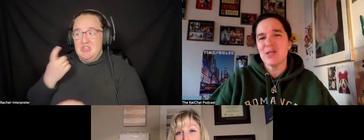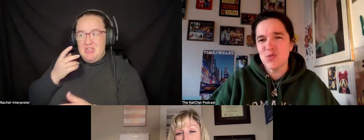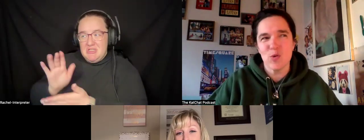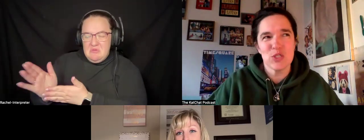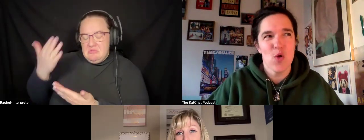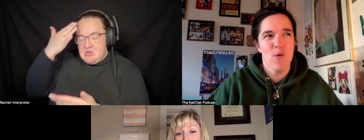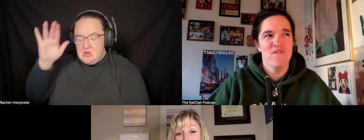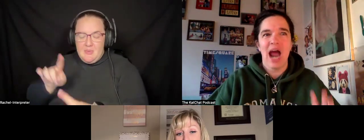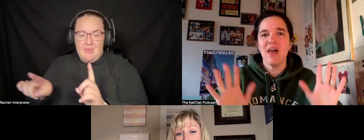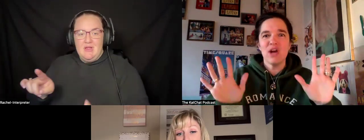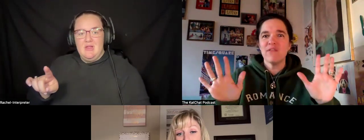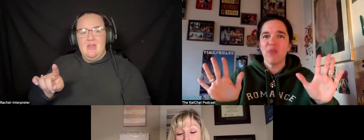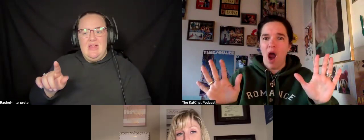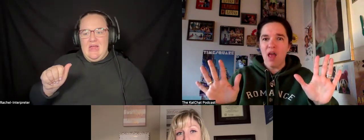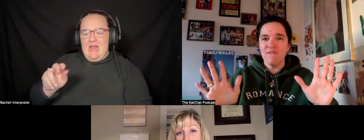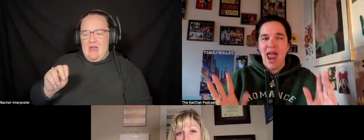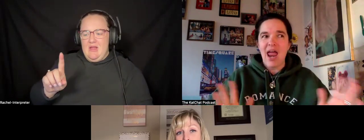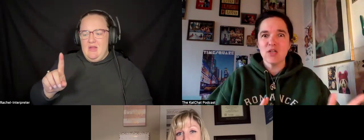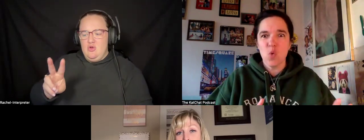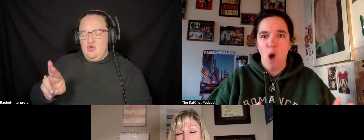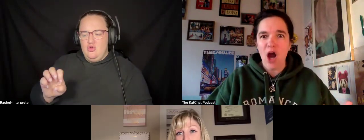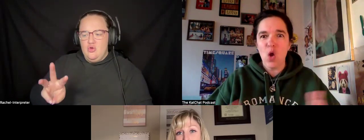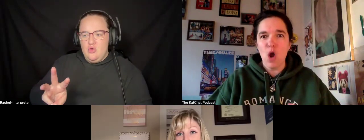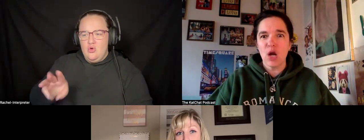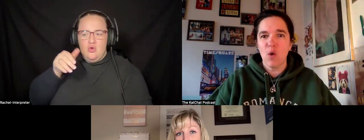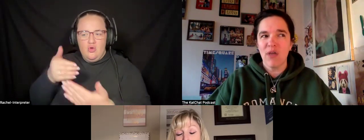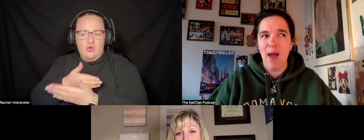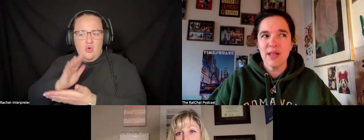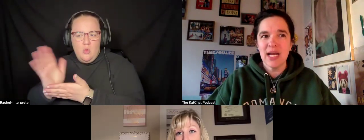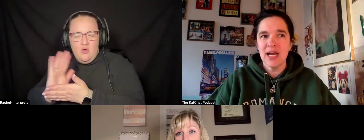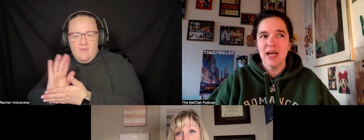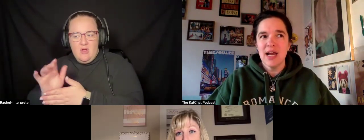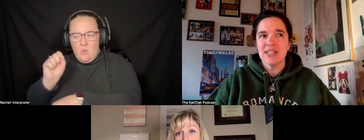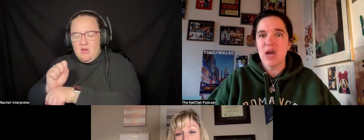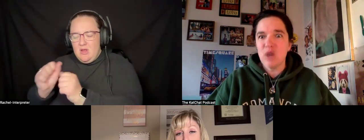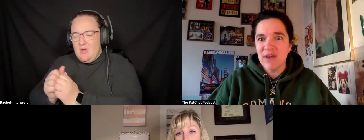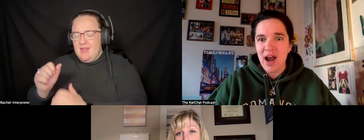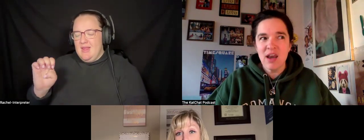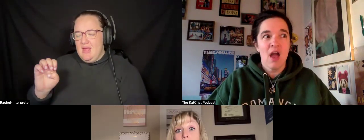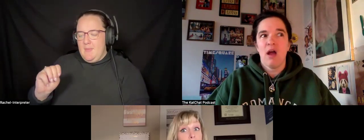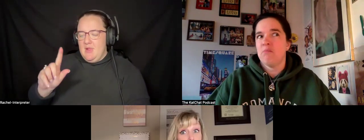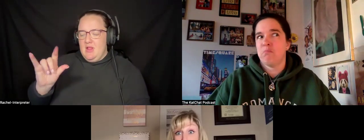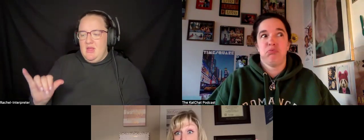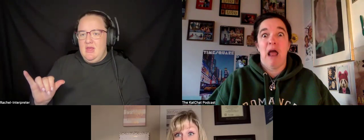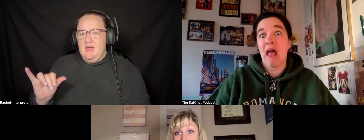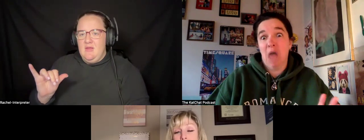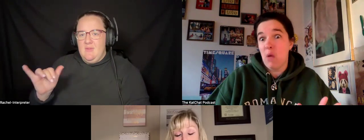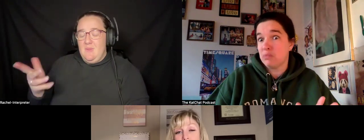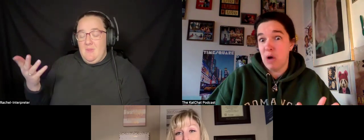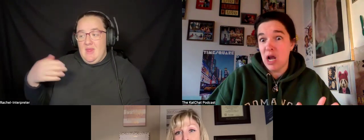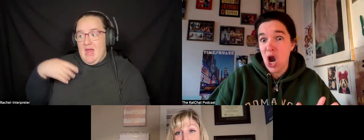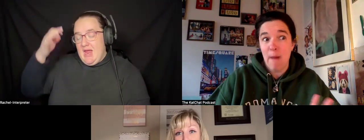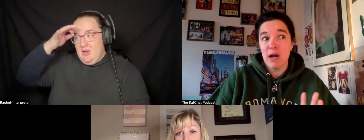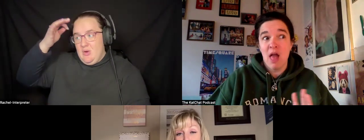with Andrew new movie. I never even thought of Andrew Walker working with Emily Band. I thought